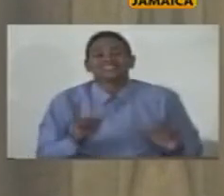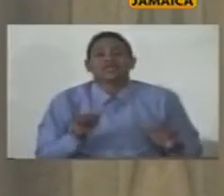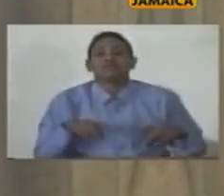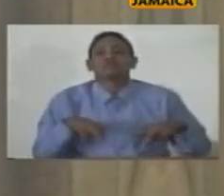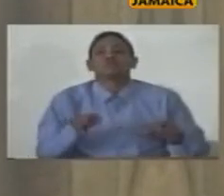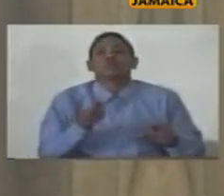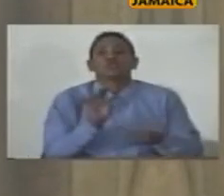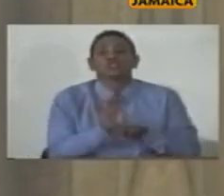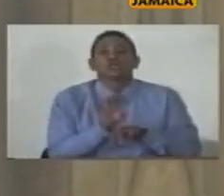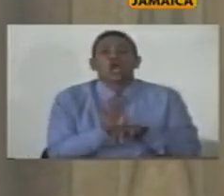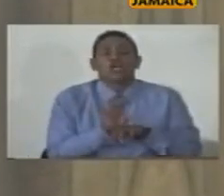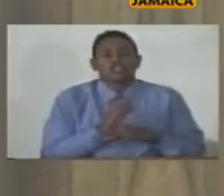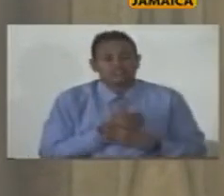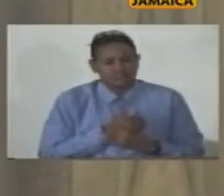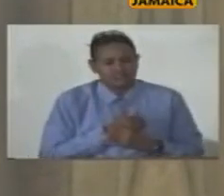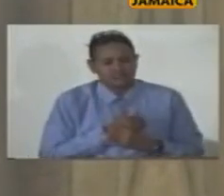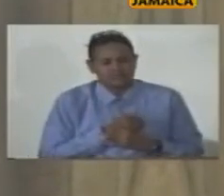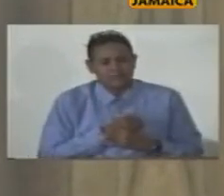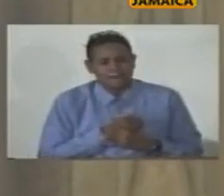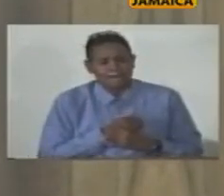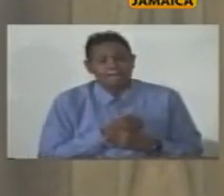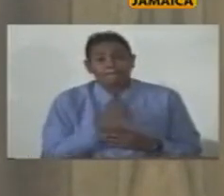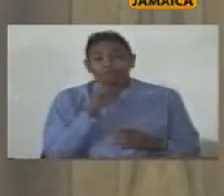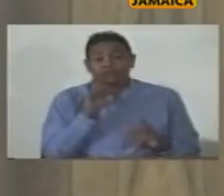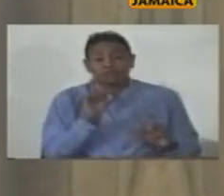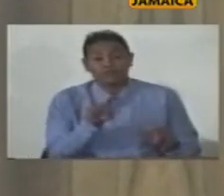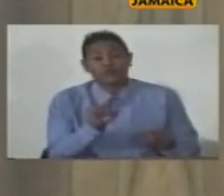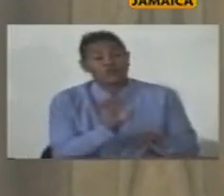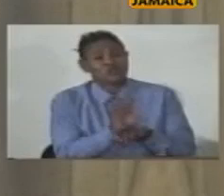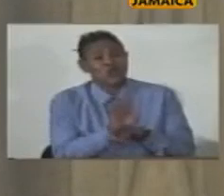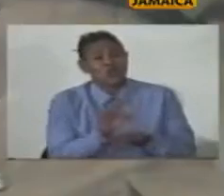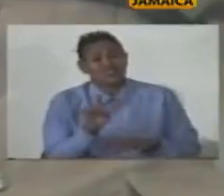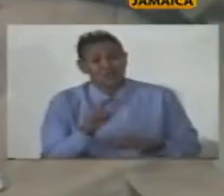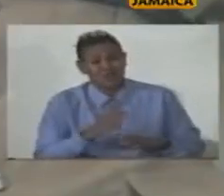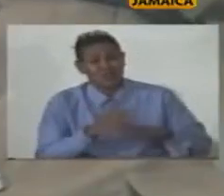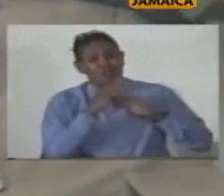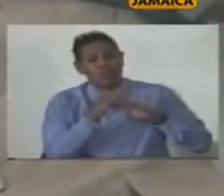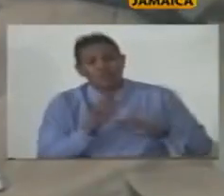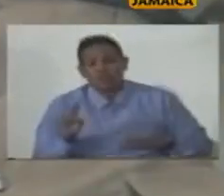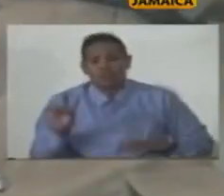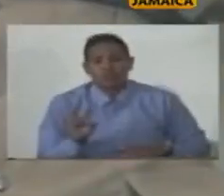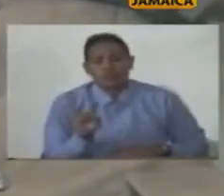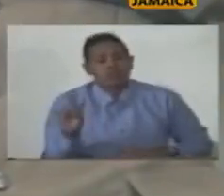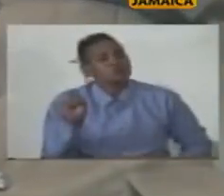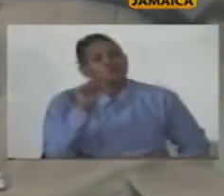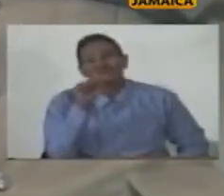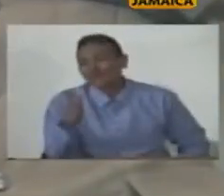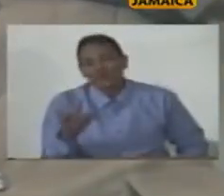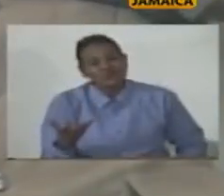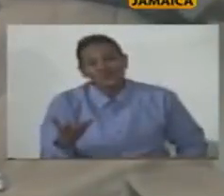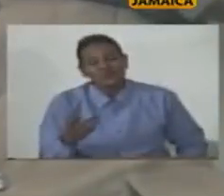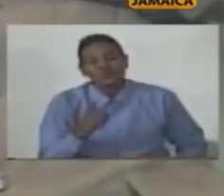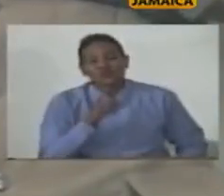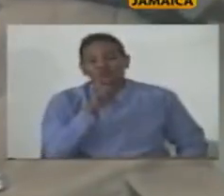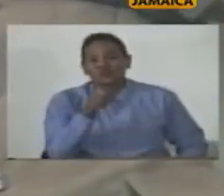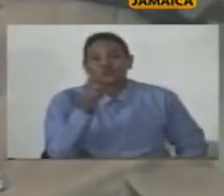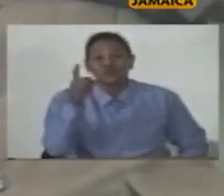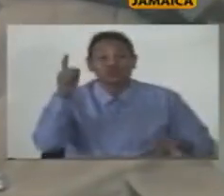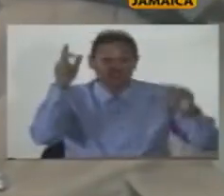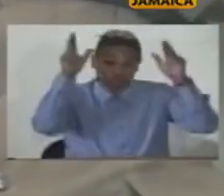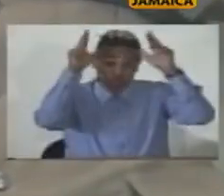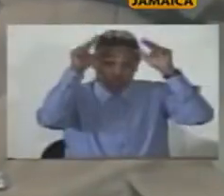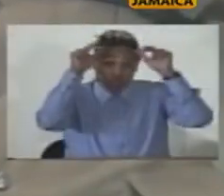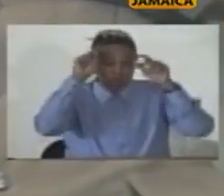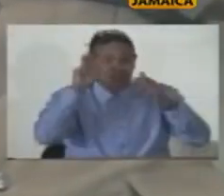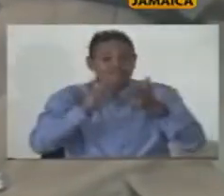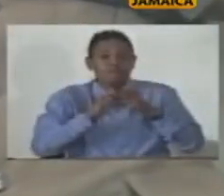church. Mr. Speaker, going to church should not be an obstacle course. Truth be told, donkeys will have problems on the roads